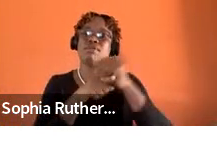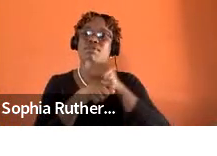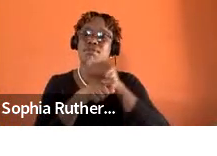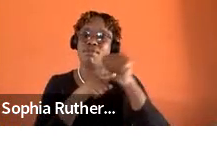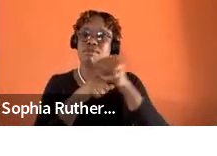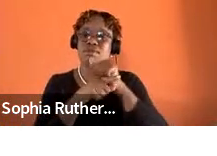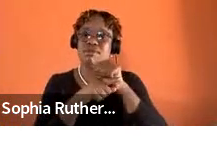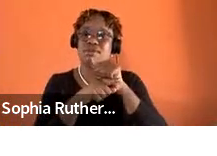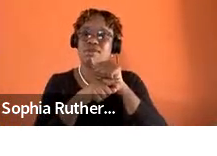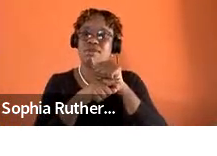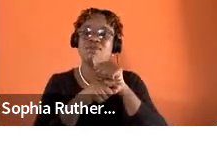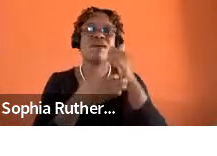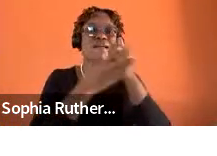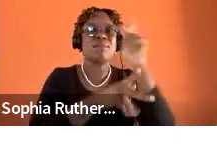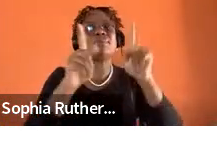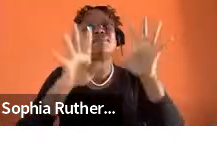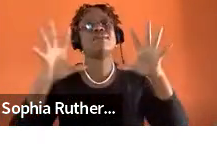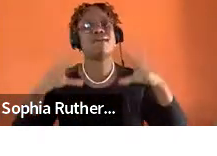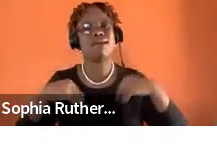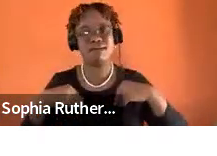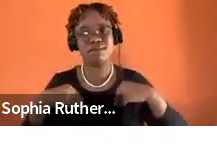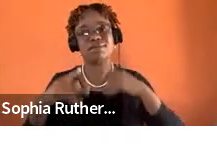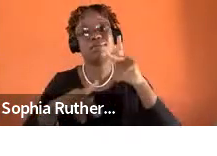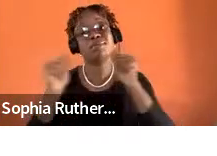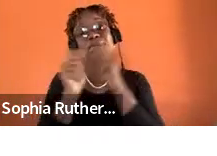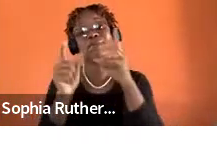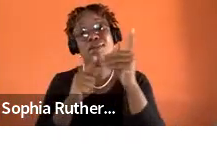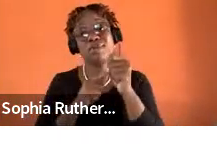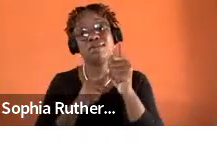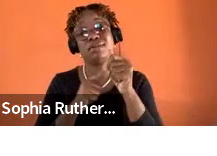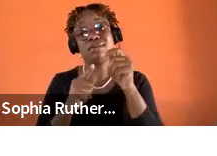of differences among people is needed.